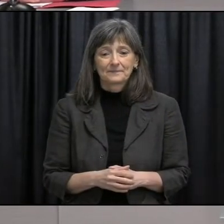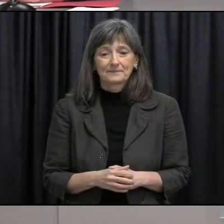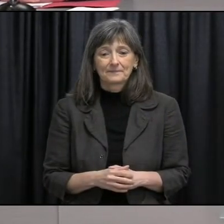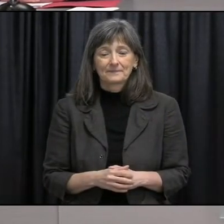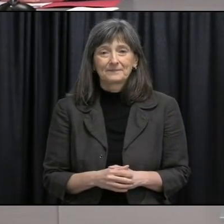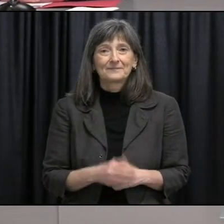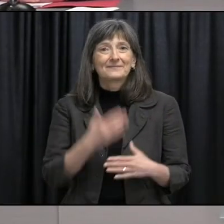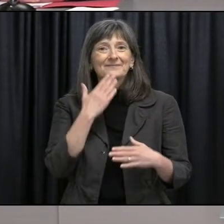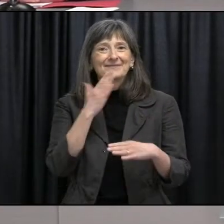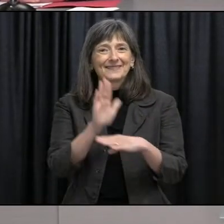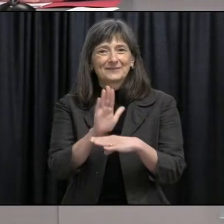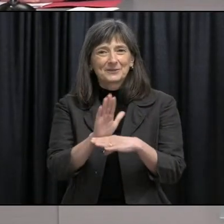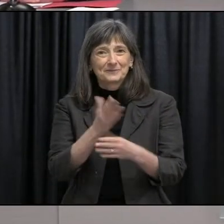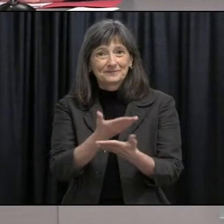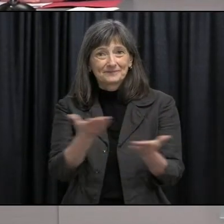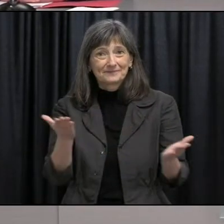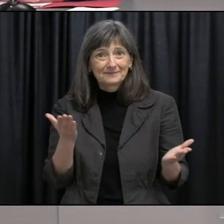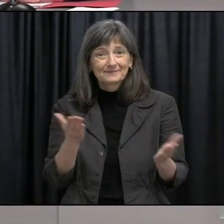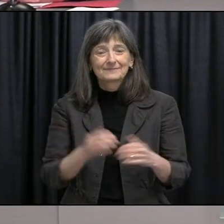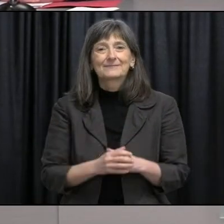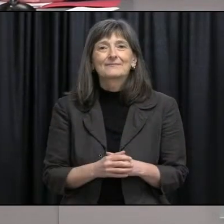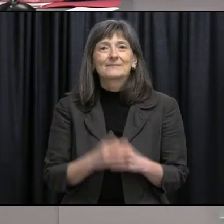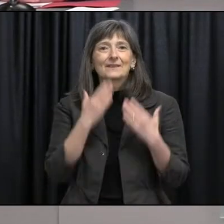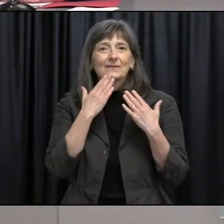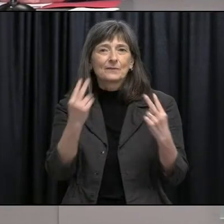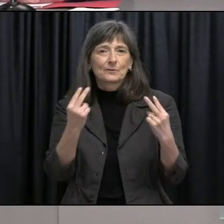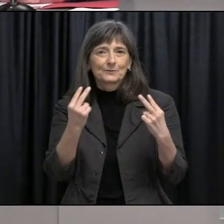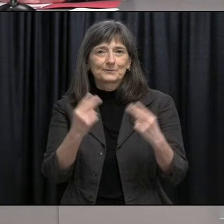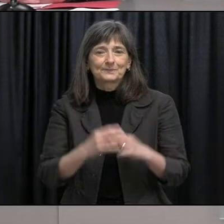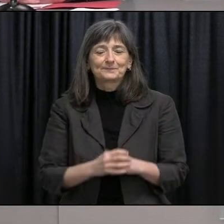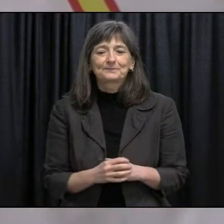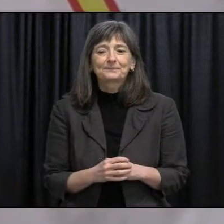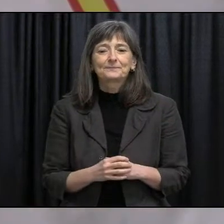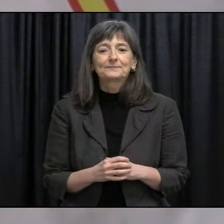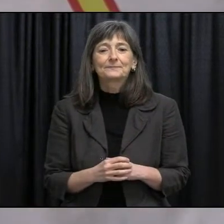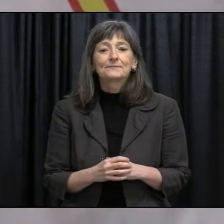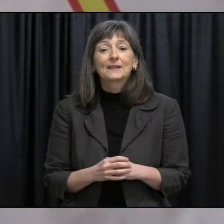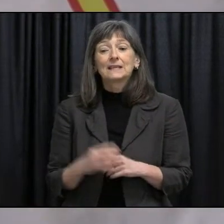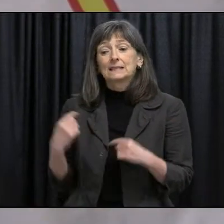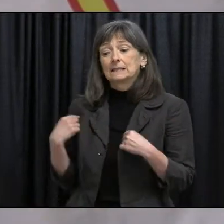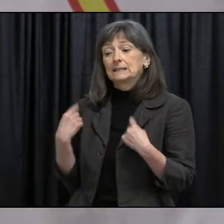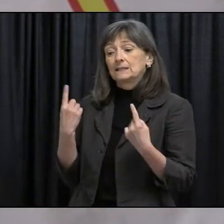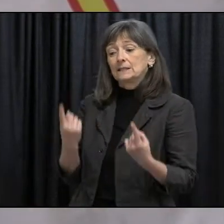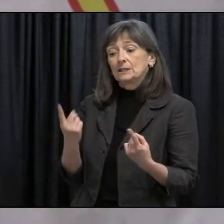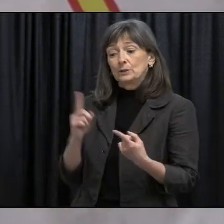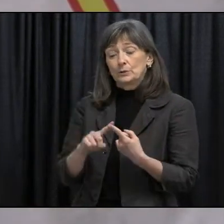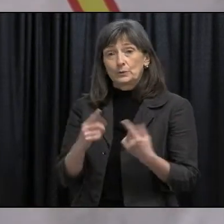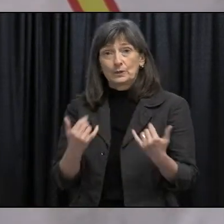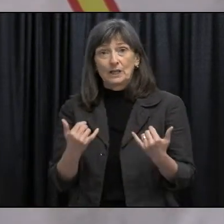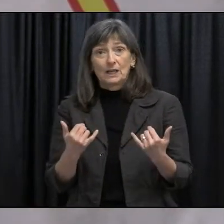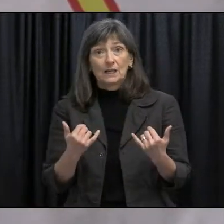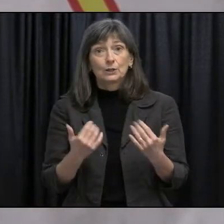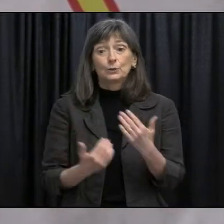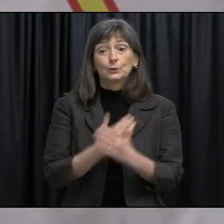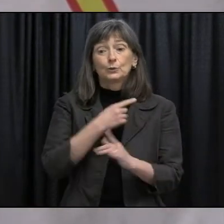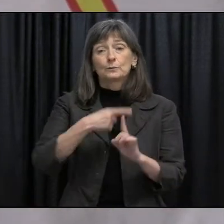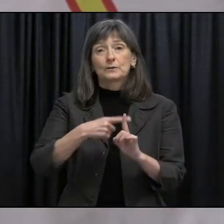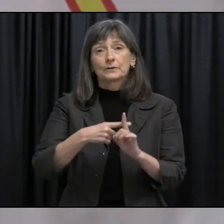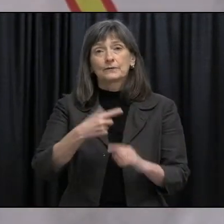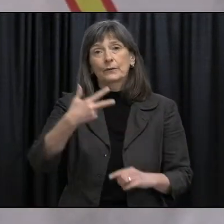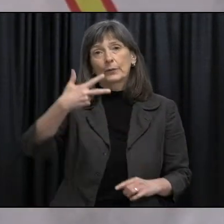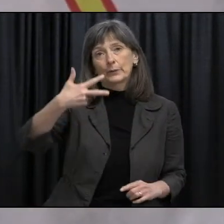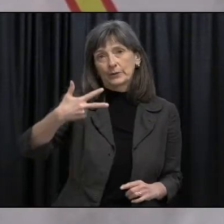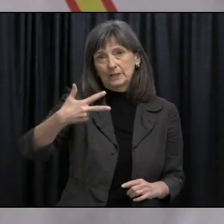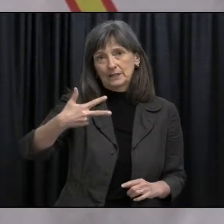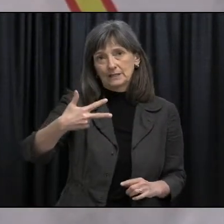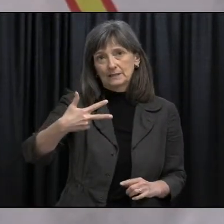Good afternoon, everybody, and thanks for joining us today. Since the media advisory yesterday, we have 3 new confirmed cases